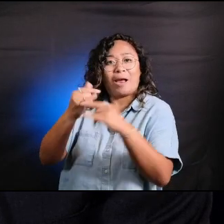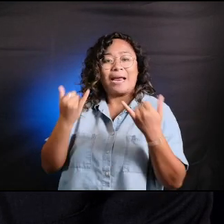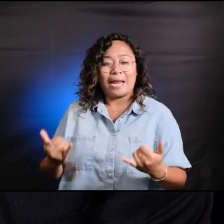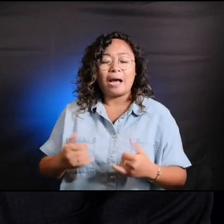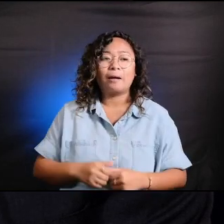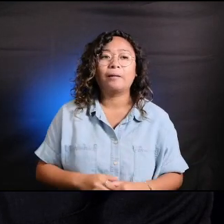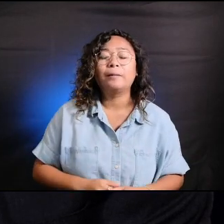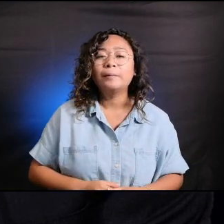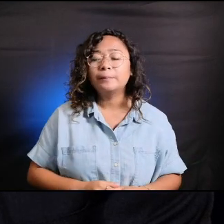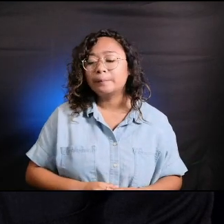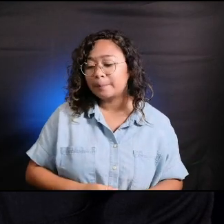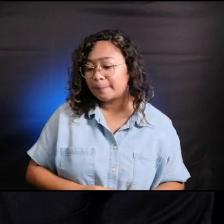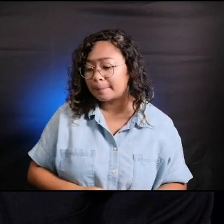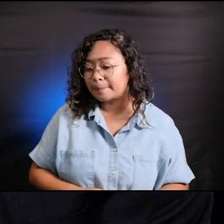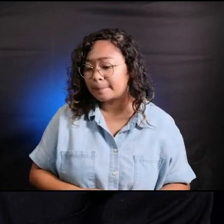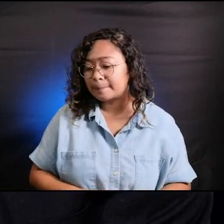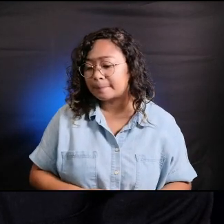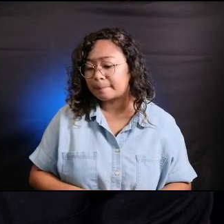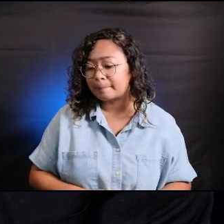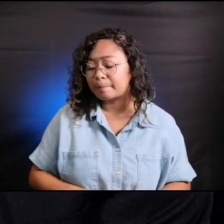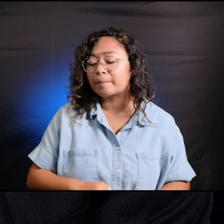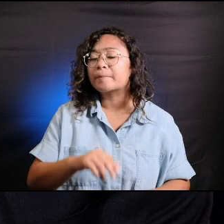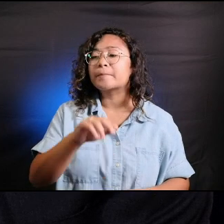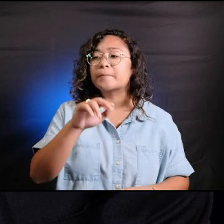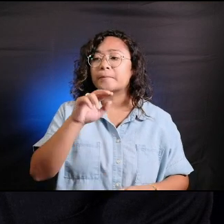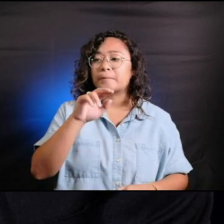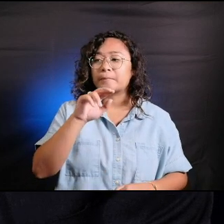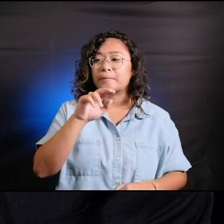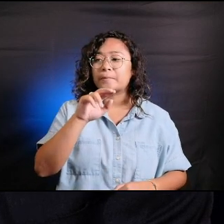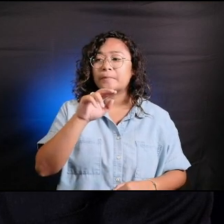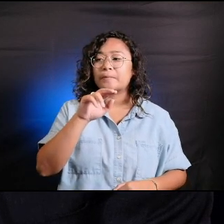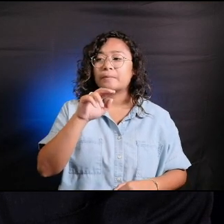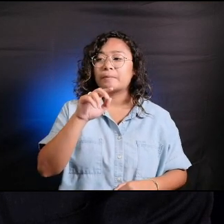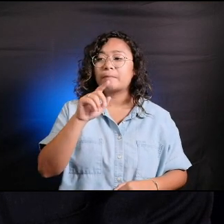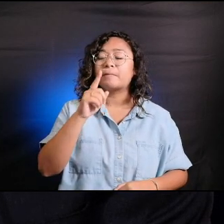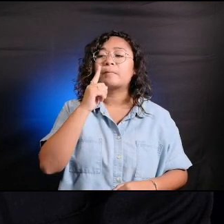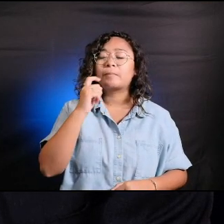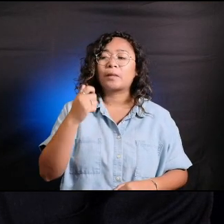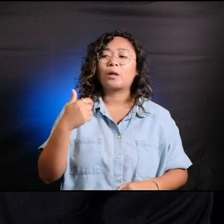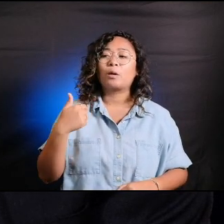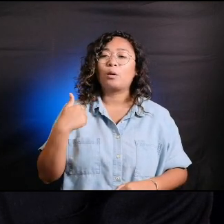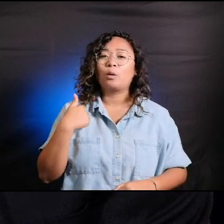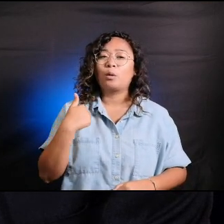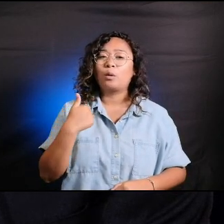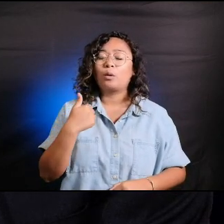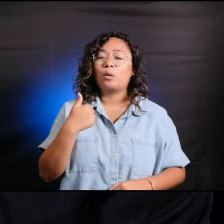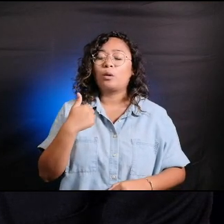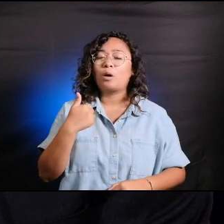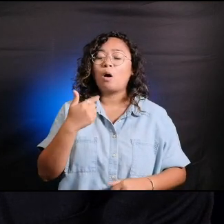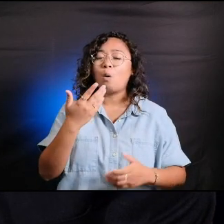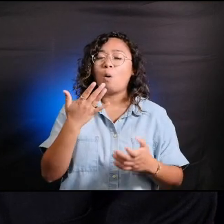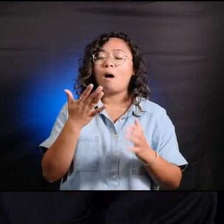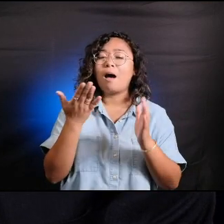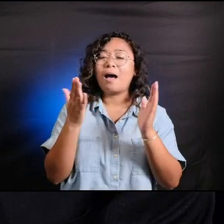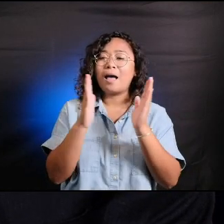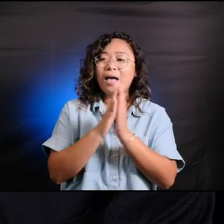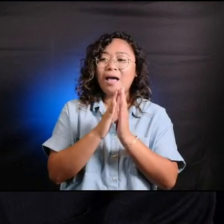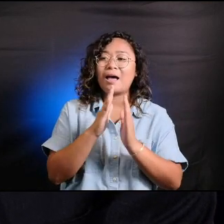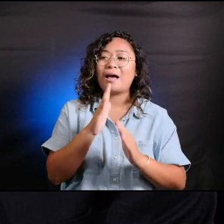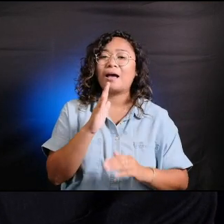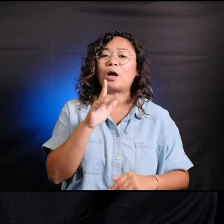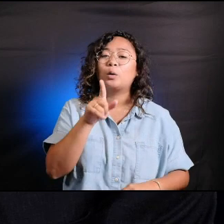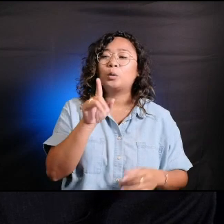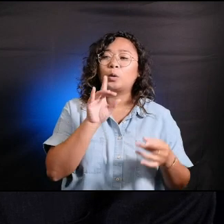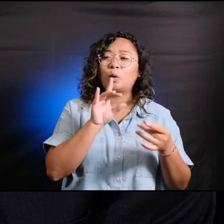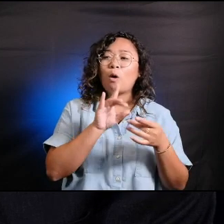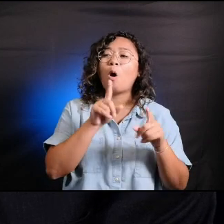your director, BIR director, so his words, I thought would have hold some water. I want to ask, you